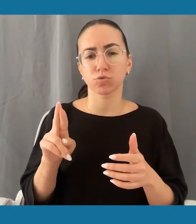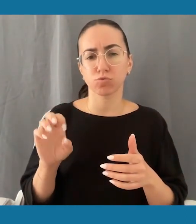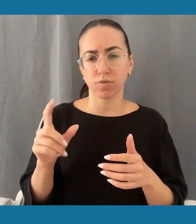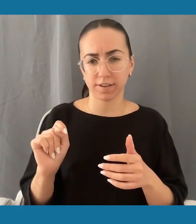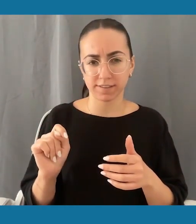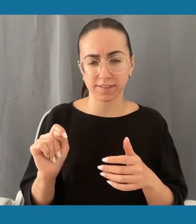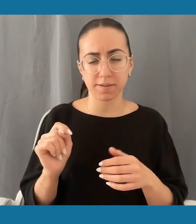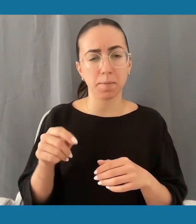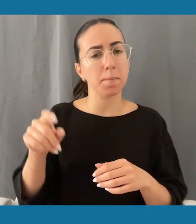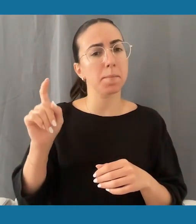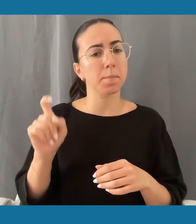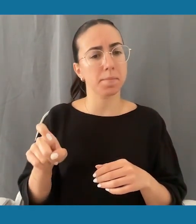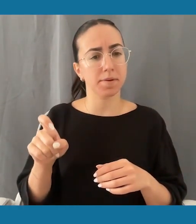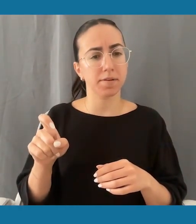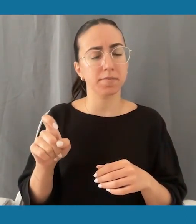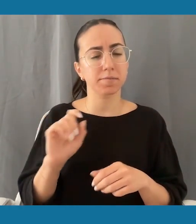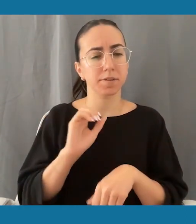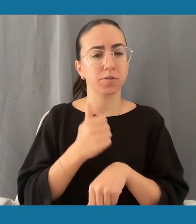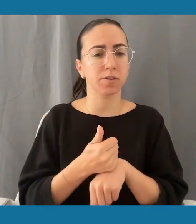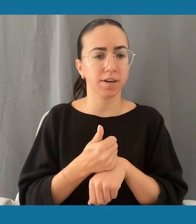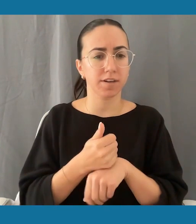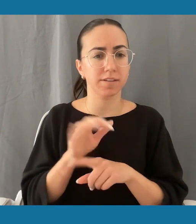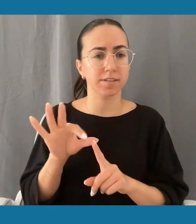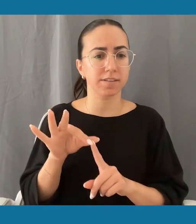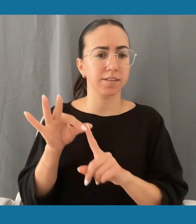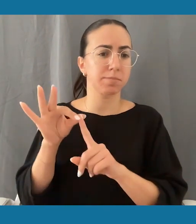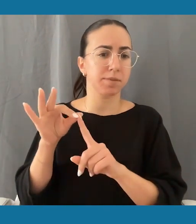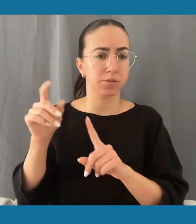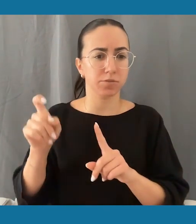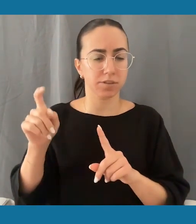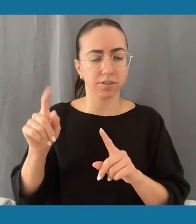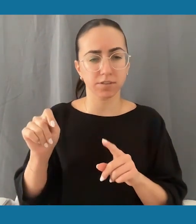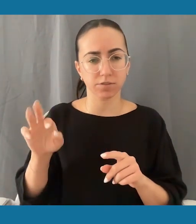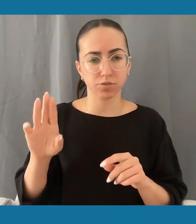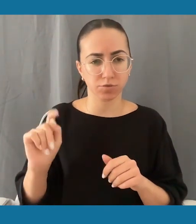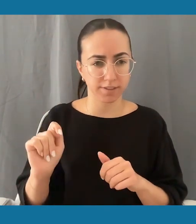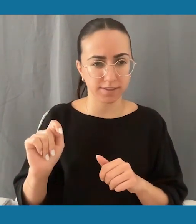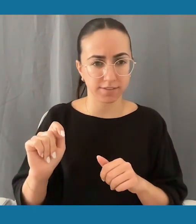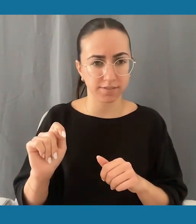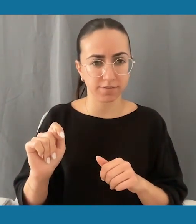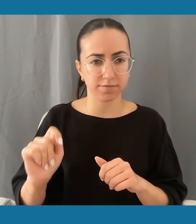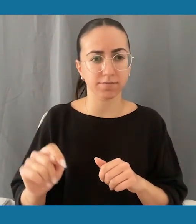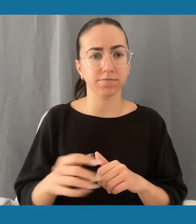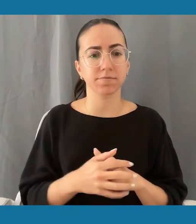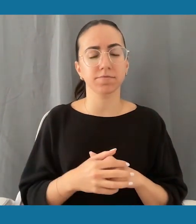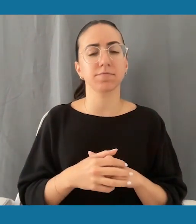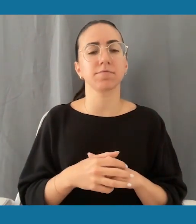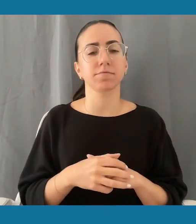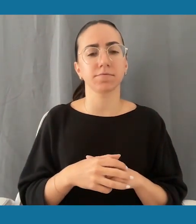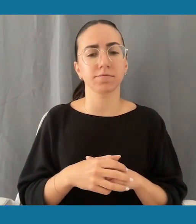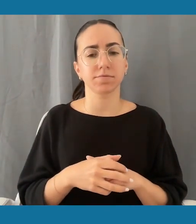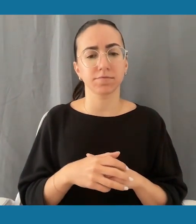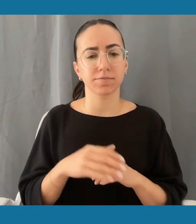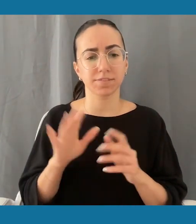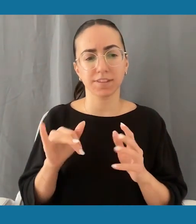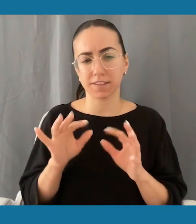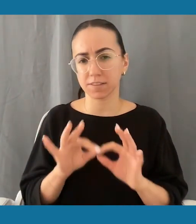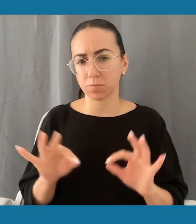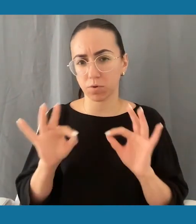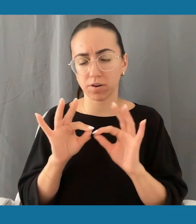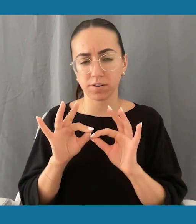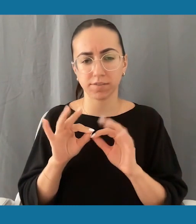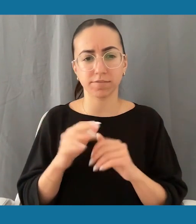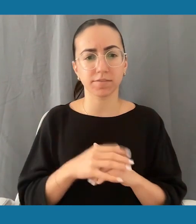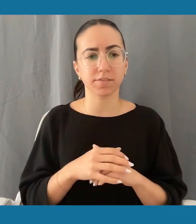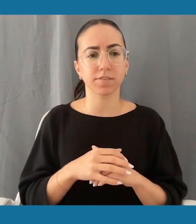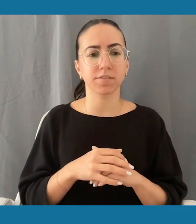the spousal special needs trust inside of a will. A last will and testament is the only way